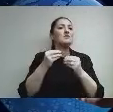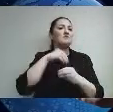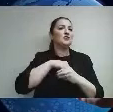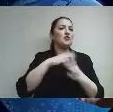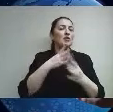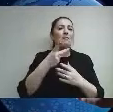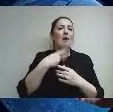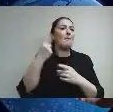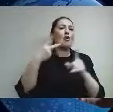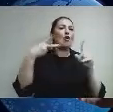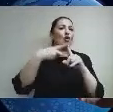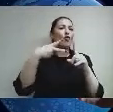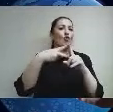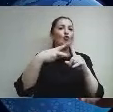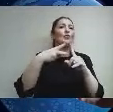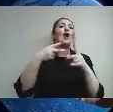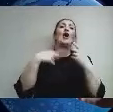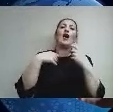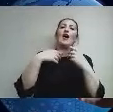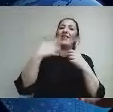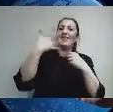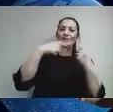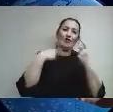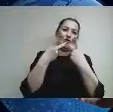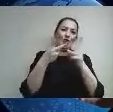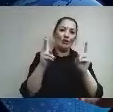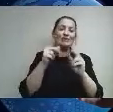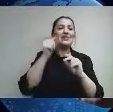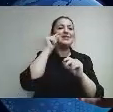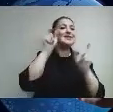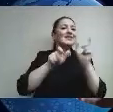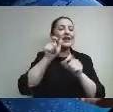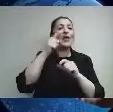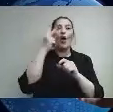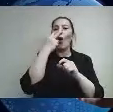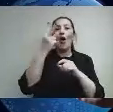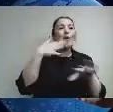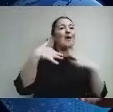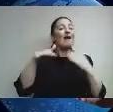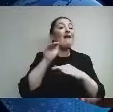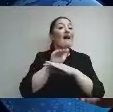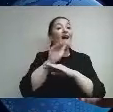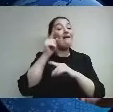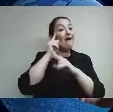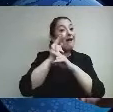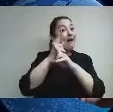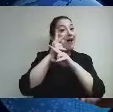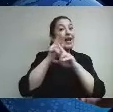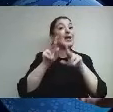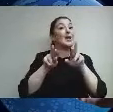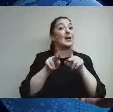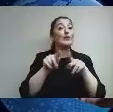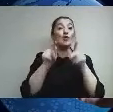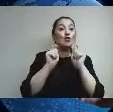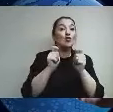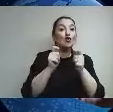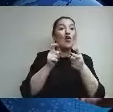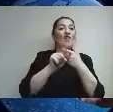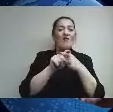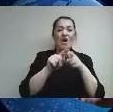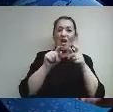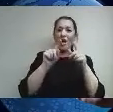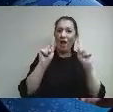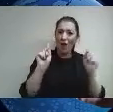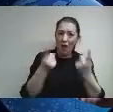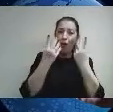tell people that the life of visually impaired is not really as difficult as they thought. So that was my understanding.